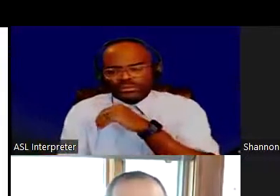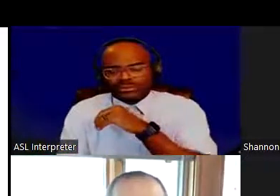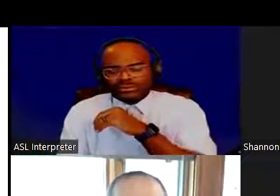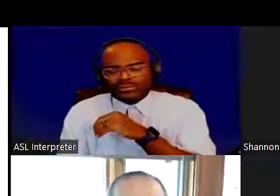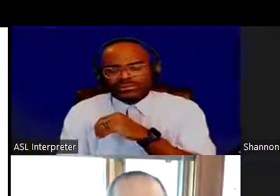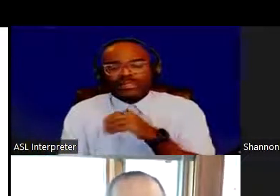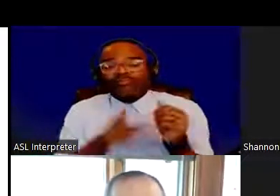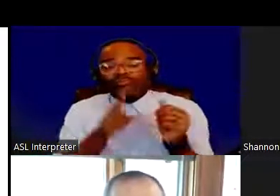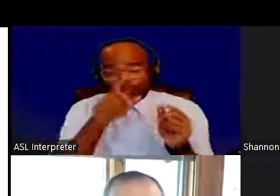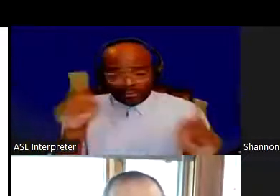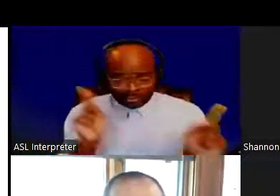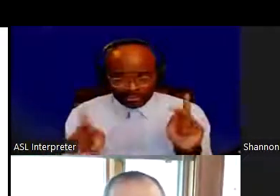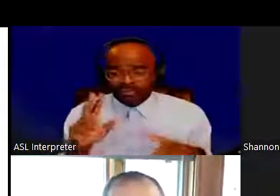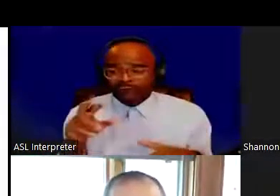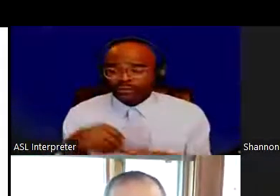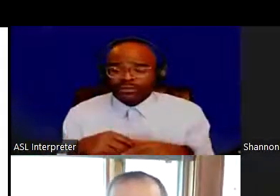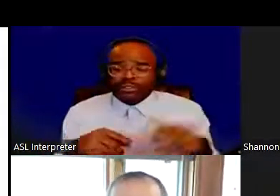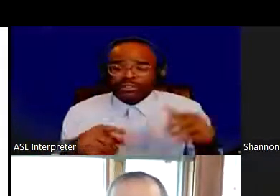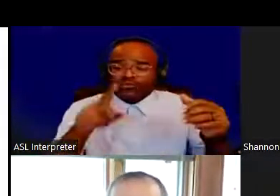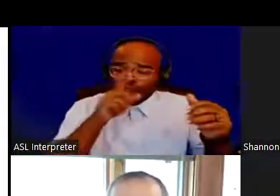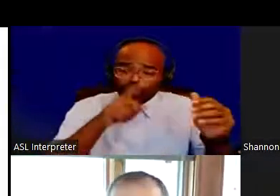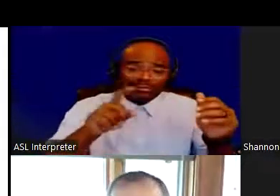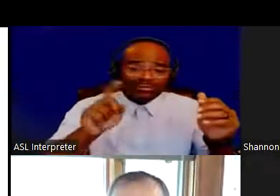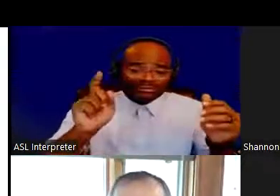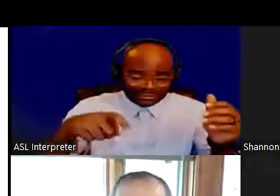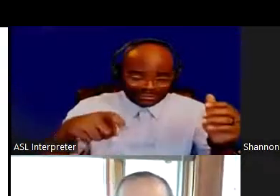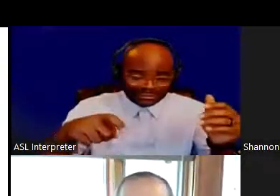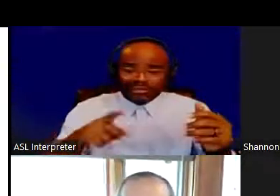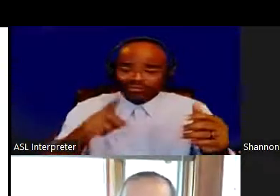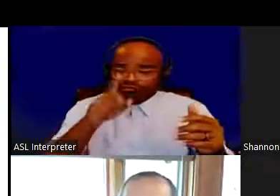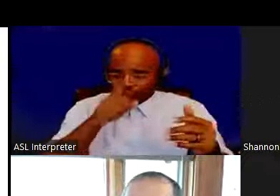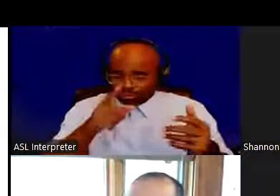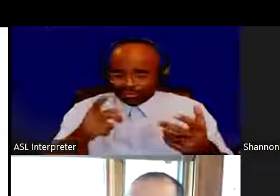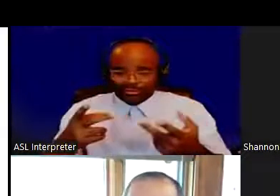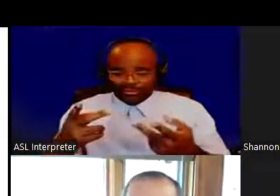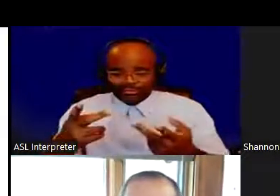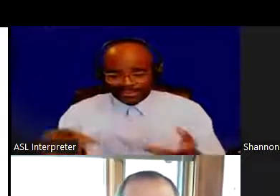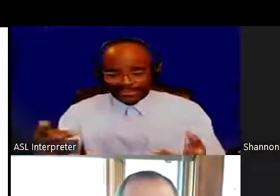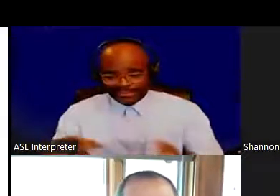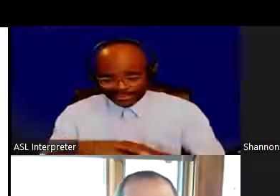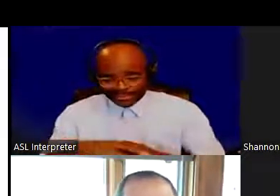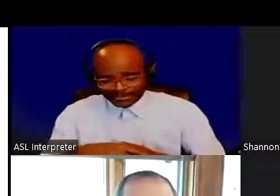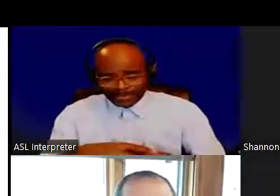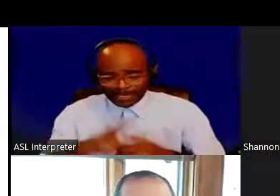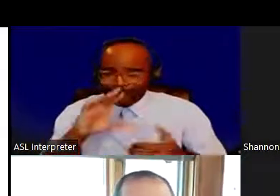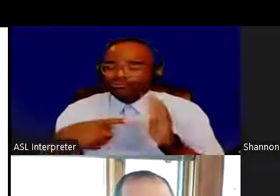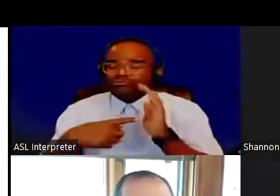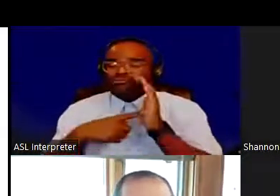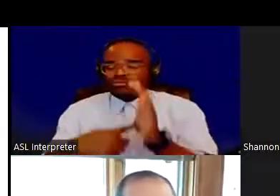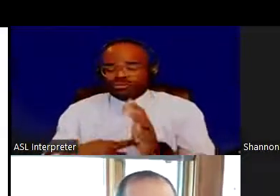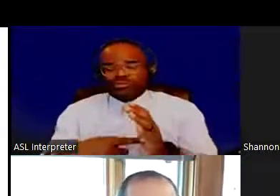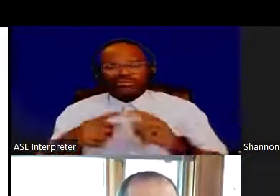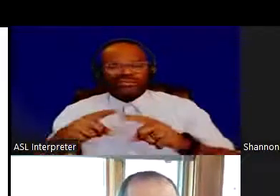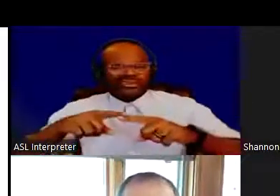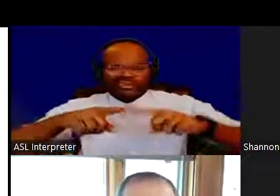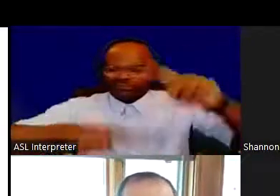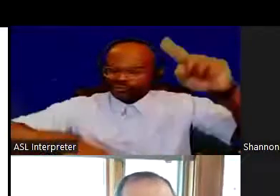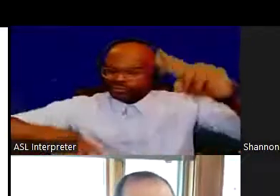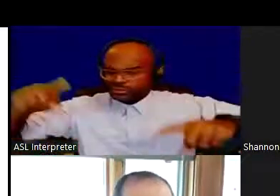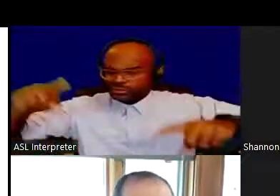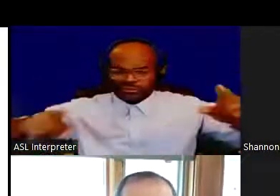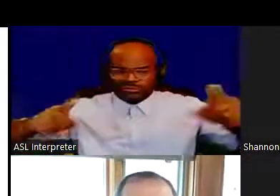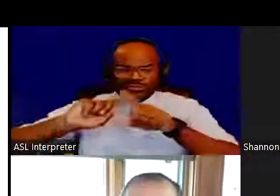real people with real needs in real places, representing a huge diversity of